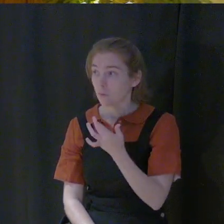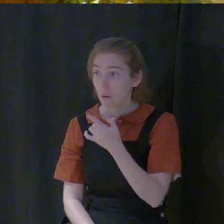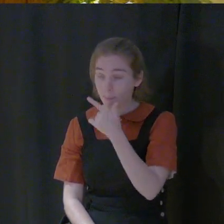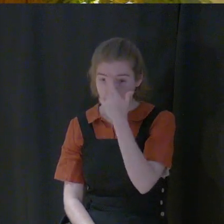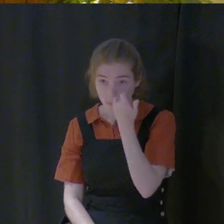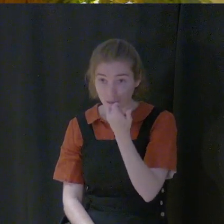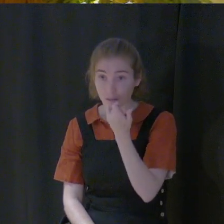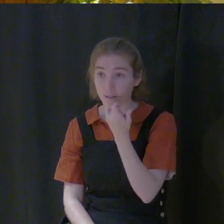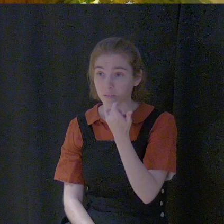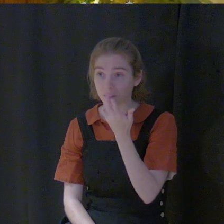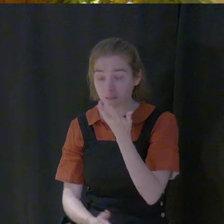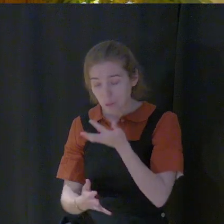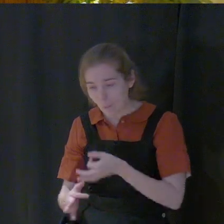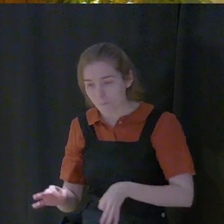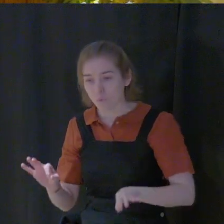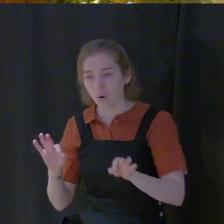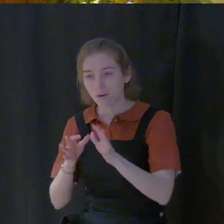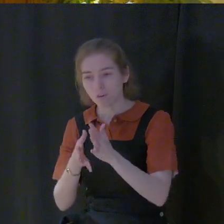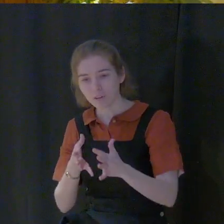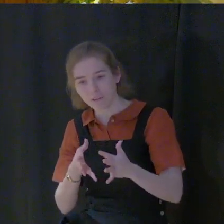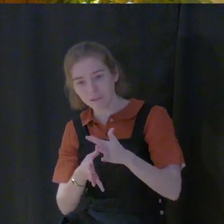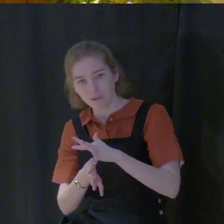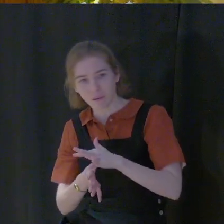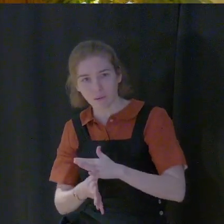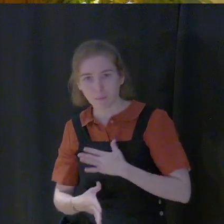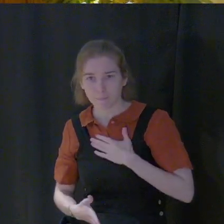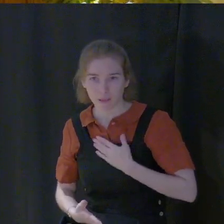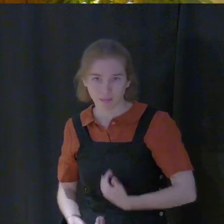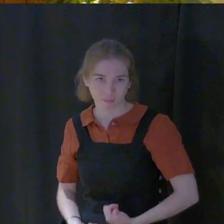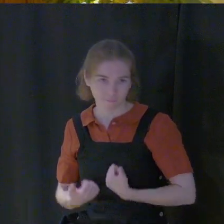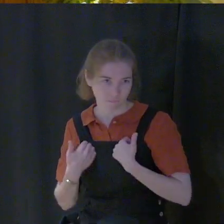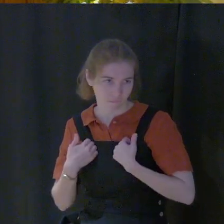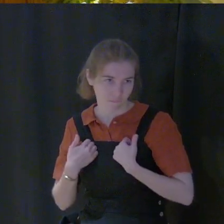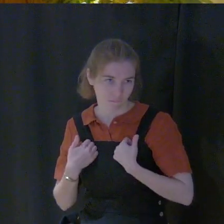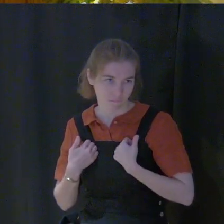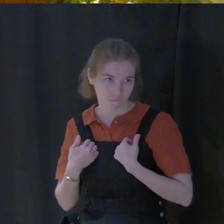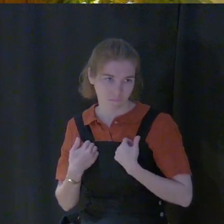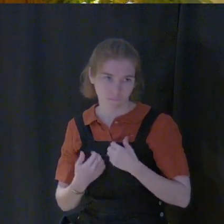Because it's a priority in my life.